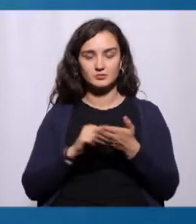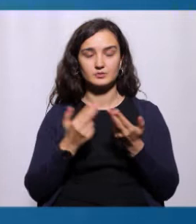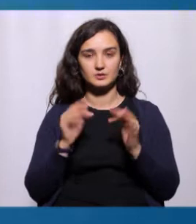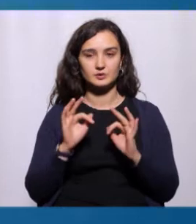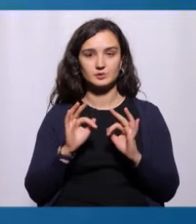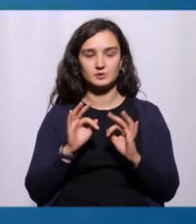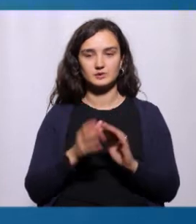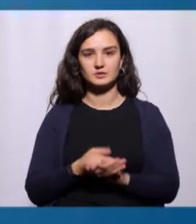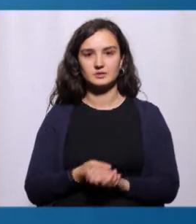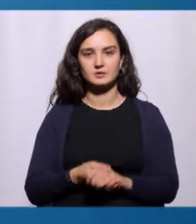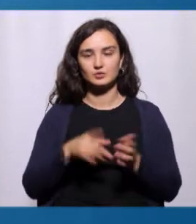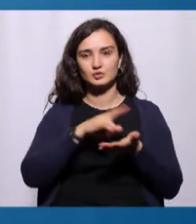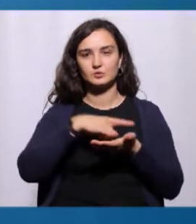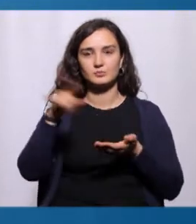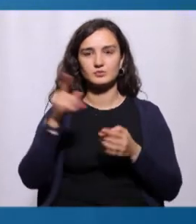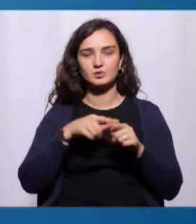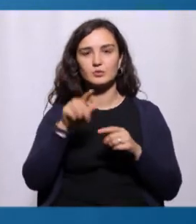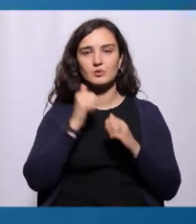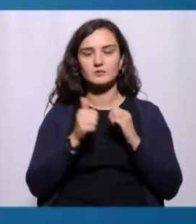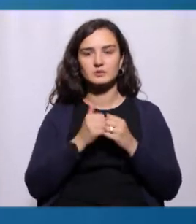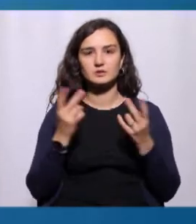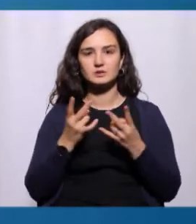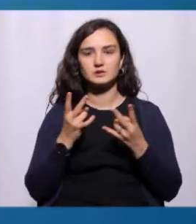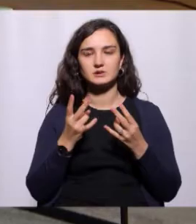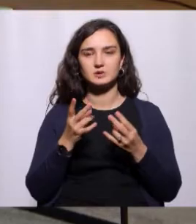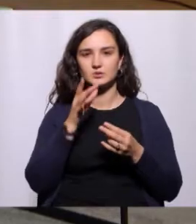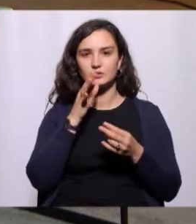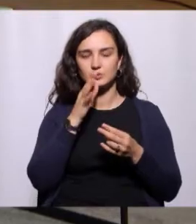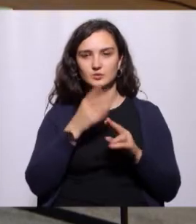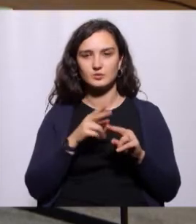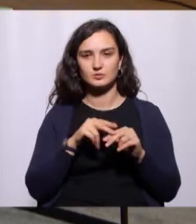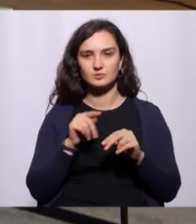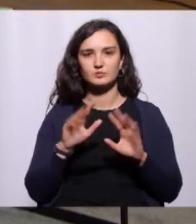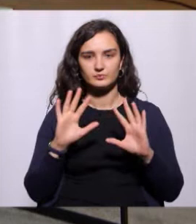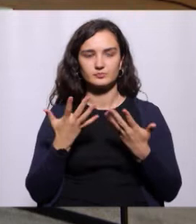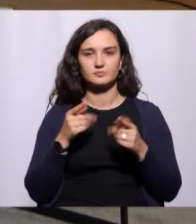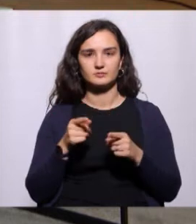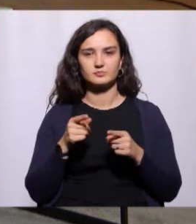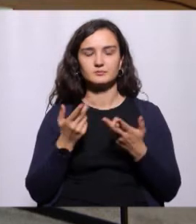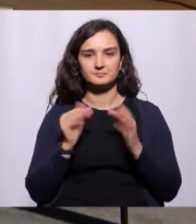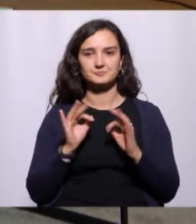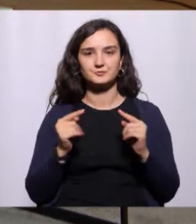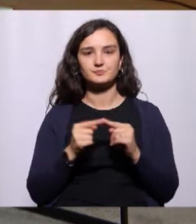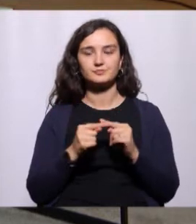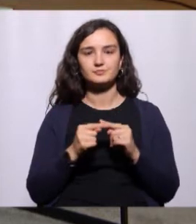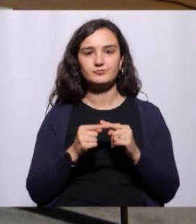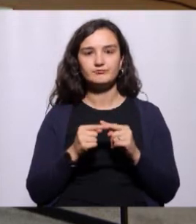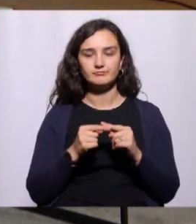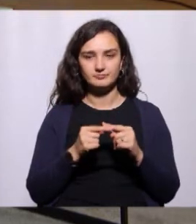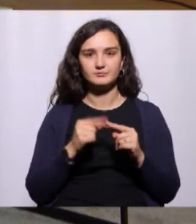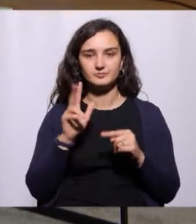right. For the departure, you always need to take some time in advance, right? Definitely. At